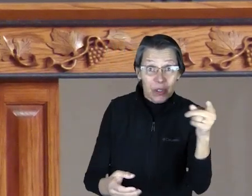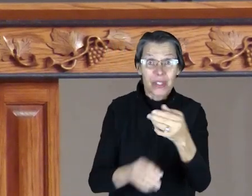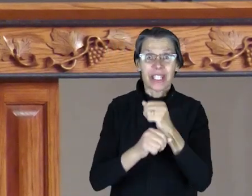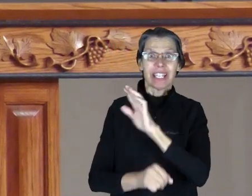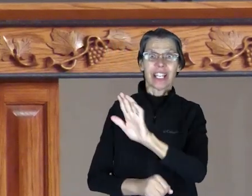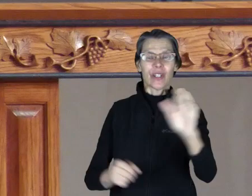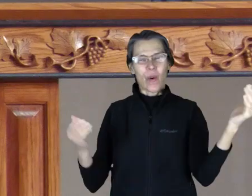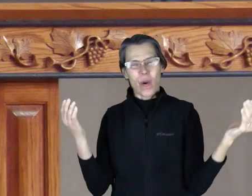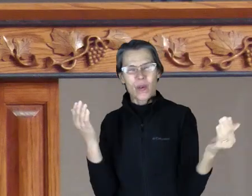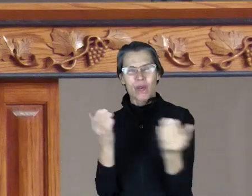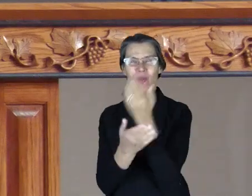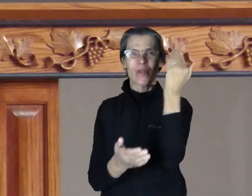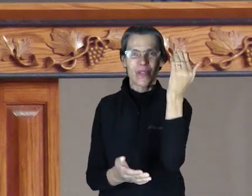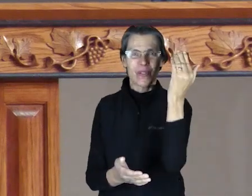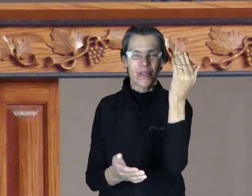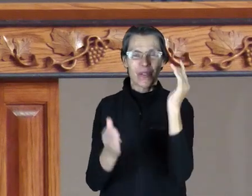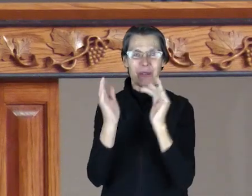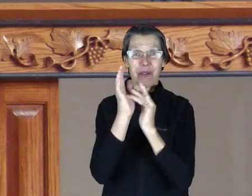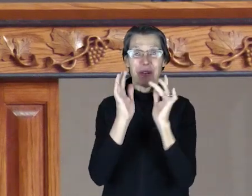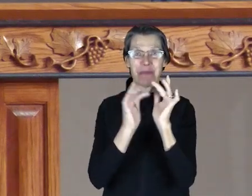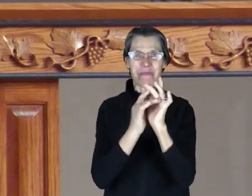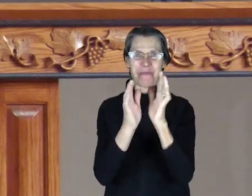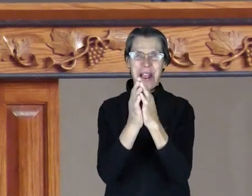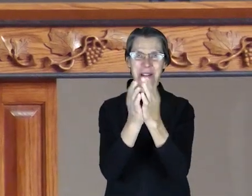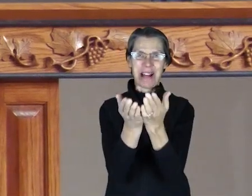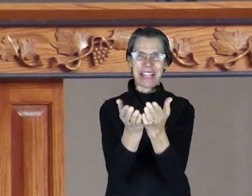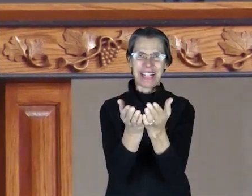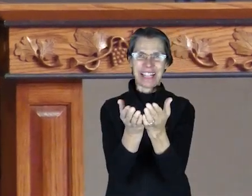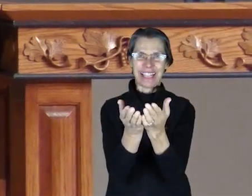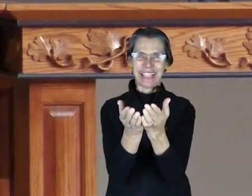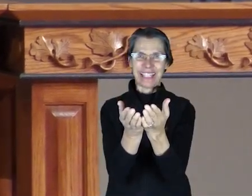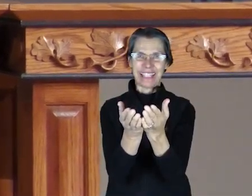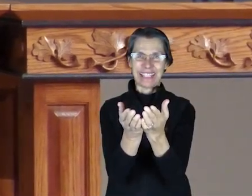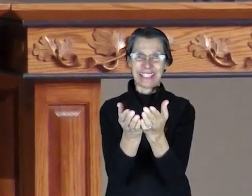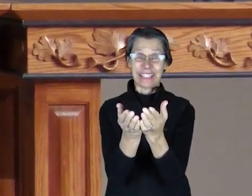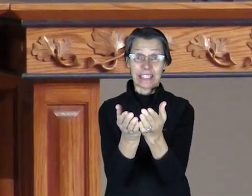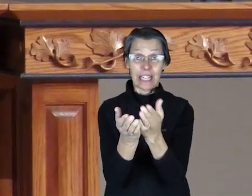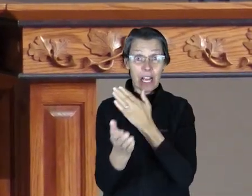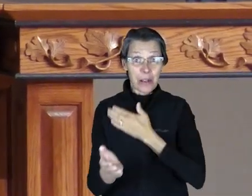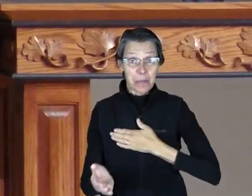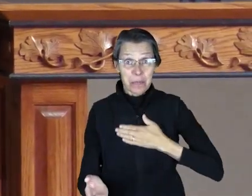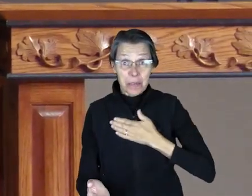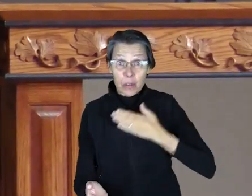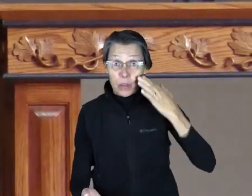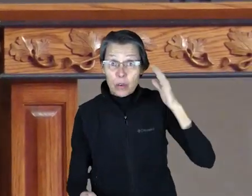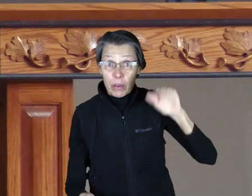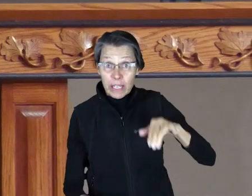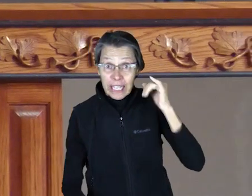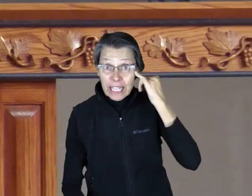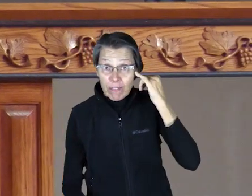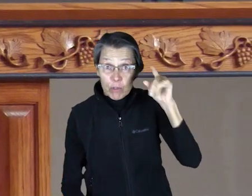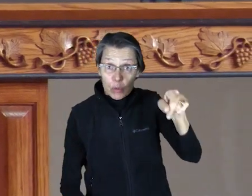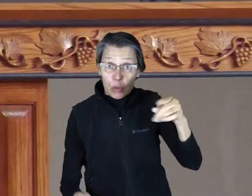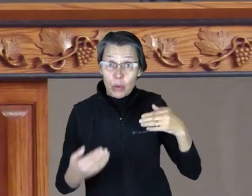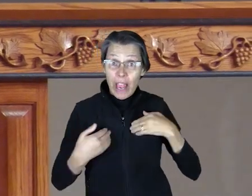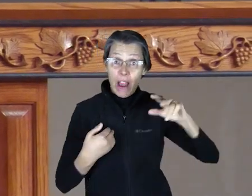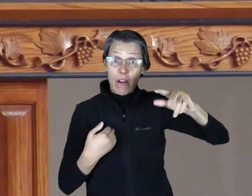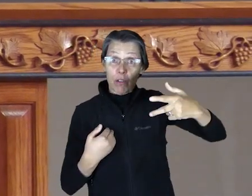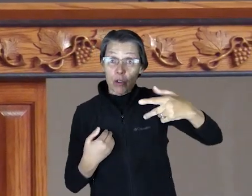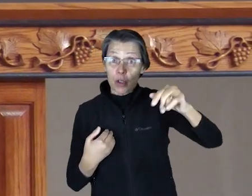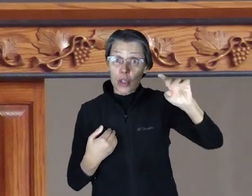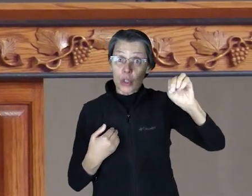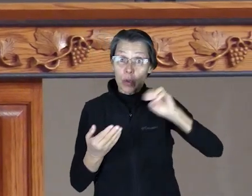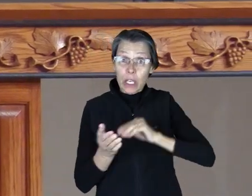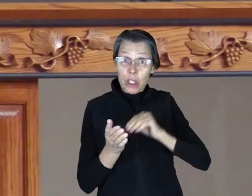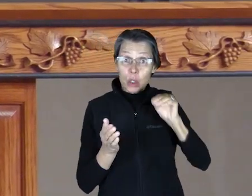out your brand new Bible. And friends, please know if you have a third grader and did not receive a Bible, it is not